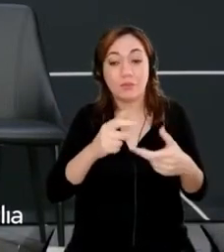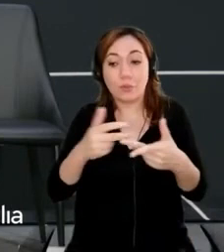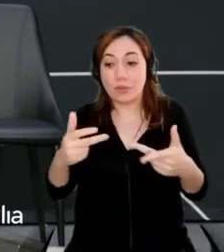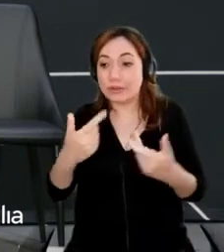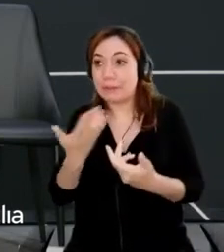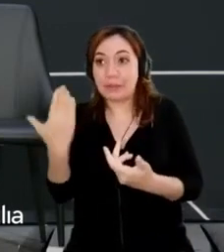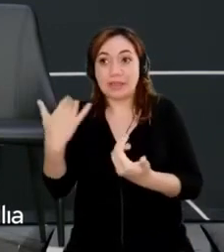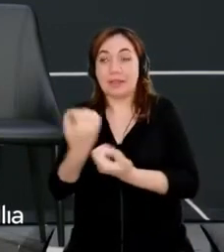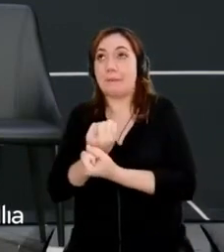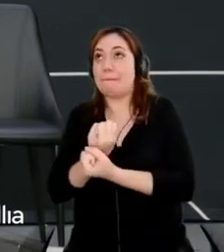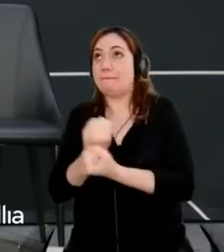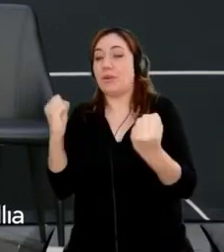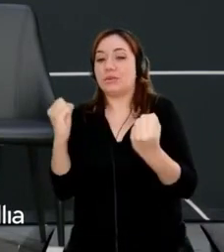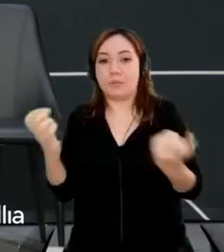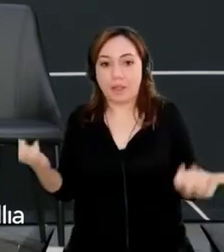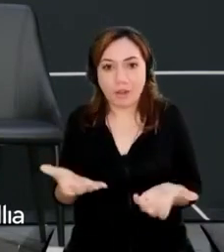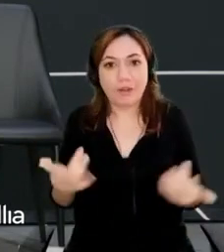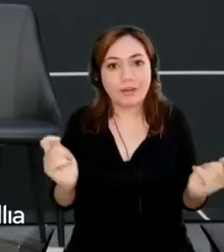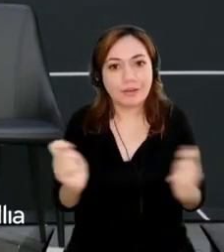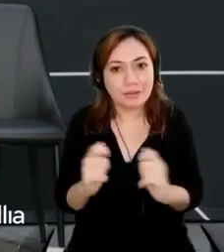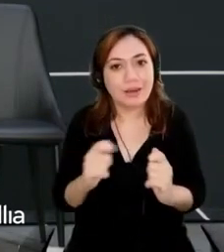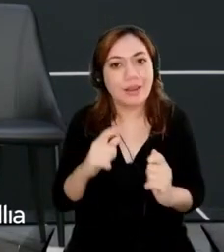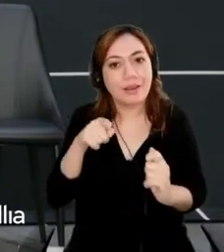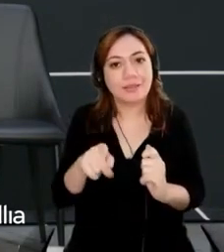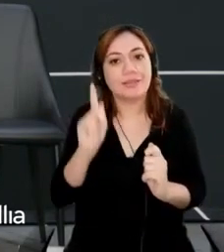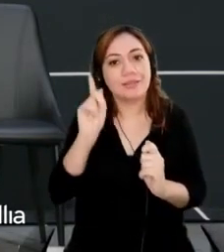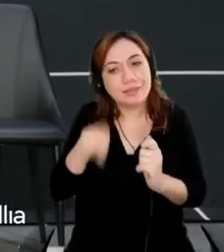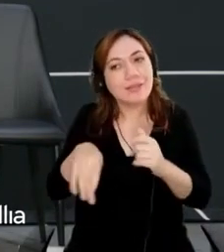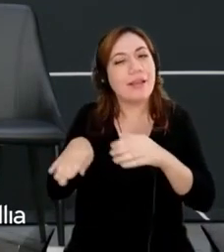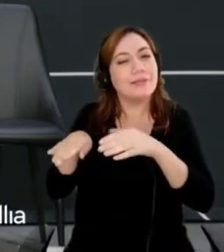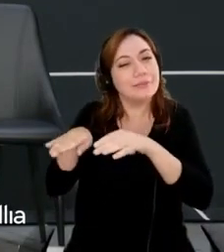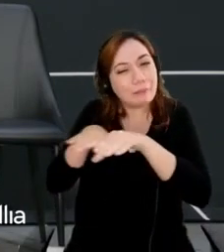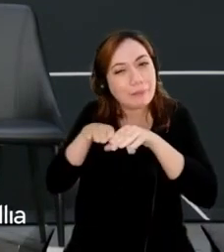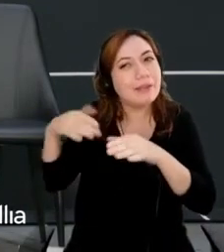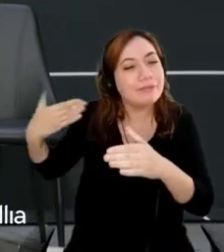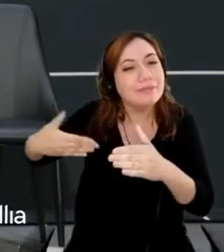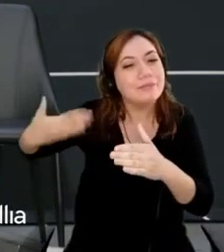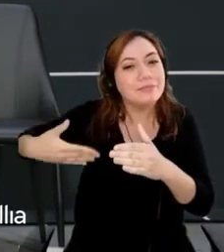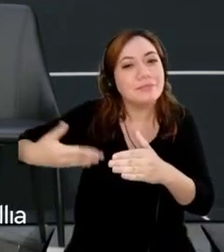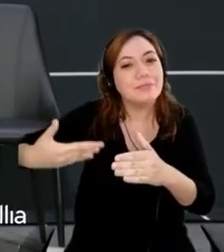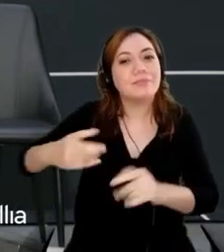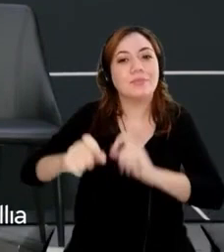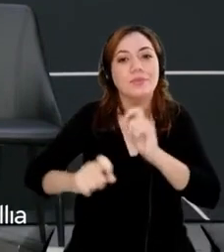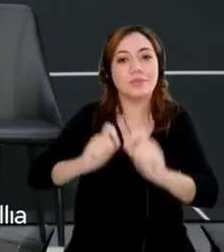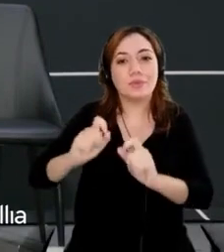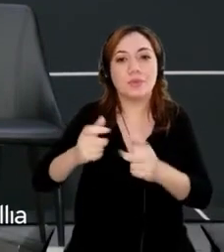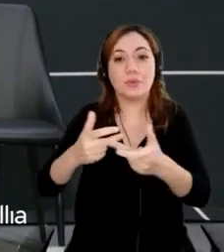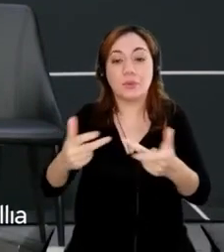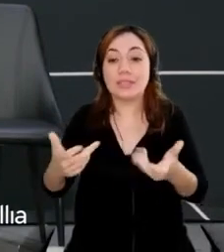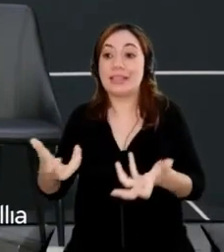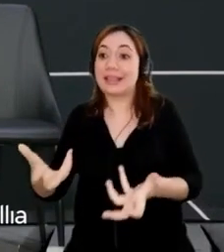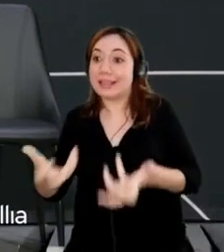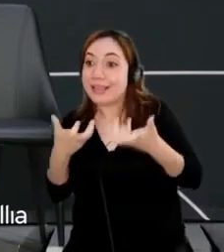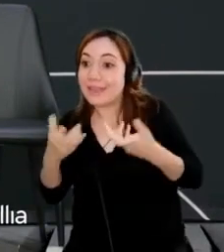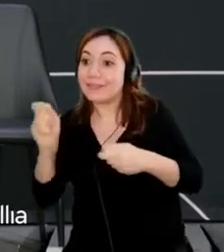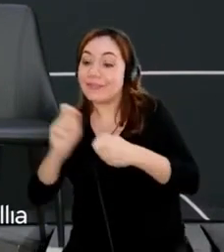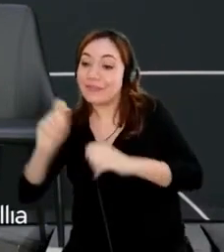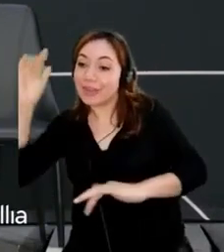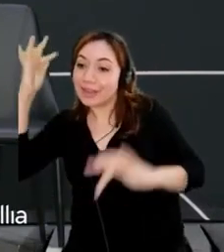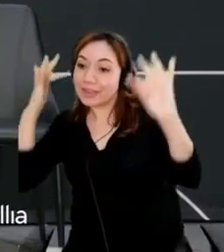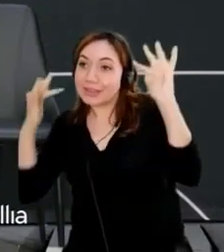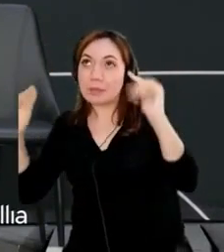think that's the pattern here. You know, there are all these things that we would have liked to do, but it didn't even enter our heads